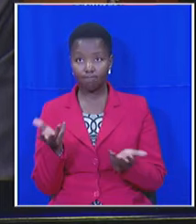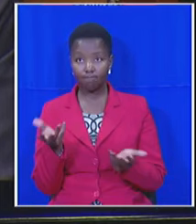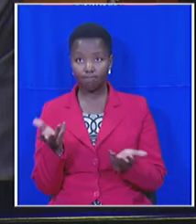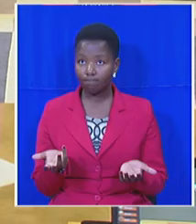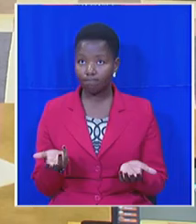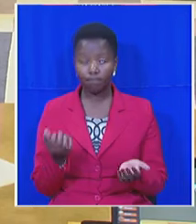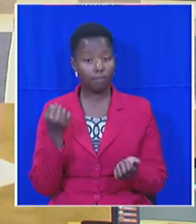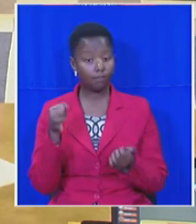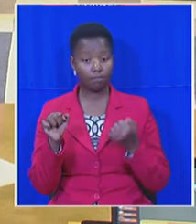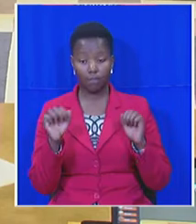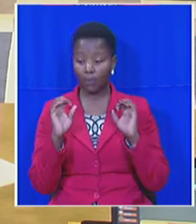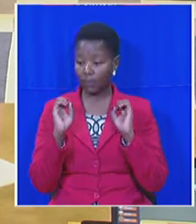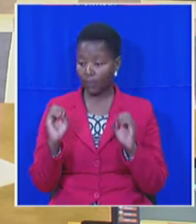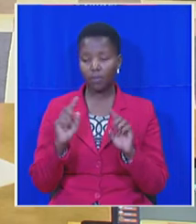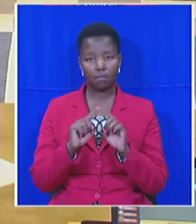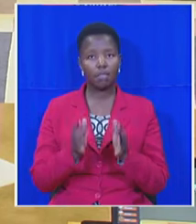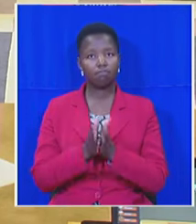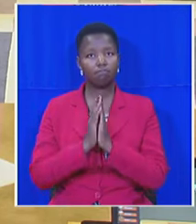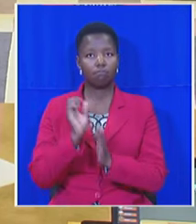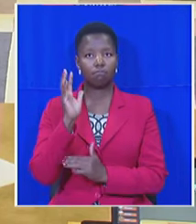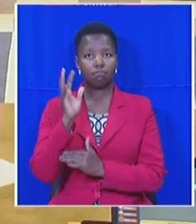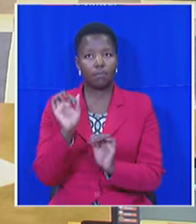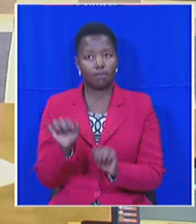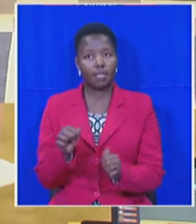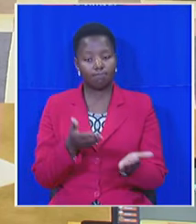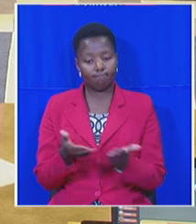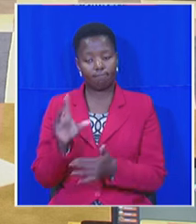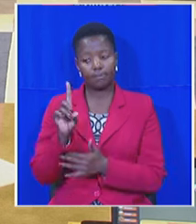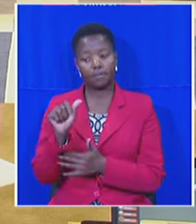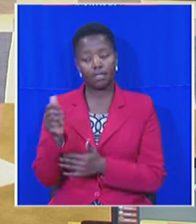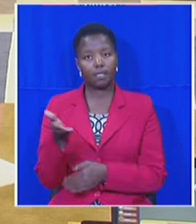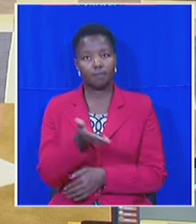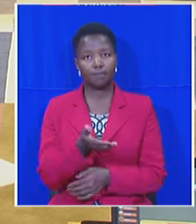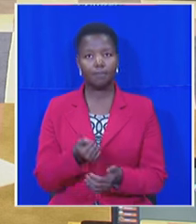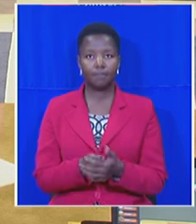There's no objections, but there's a request for a declaration. The DA.